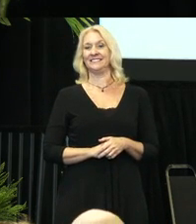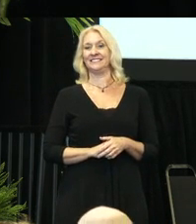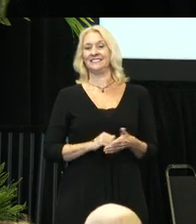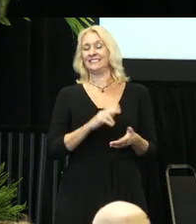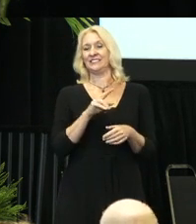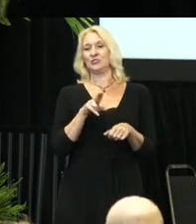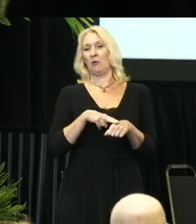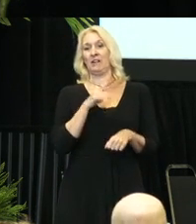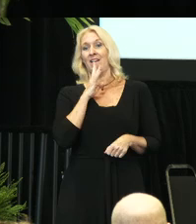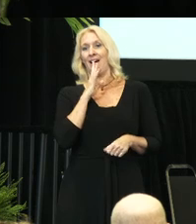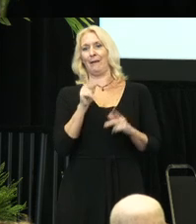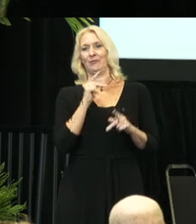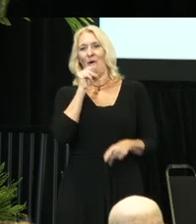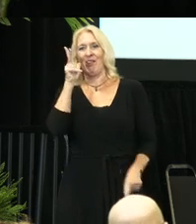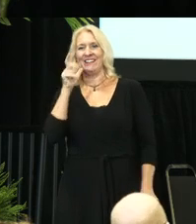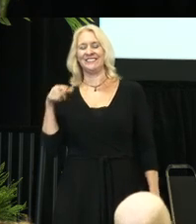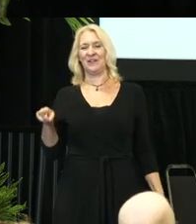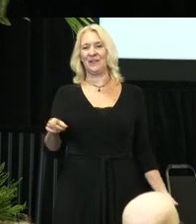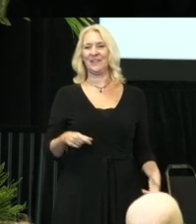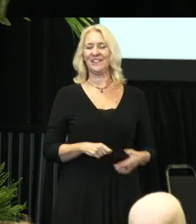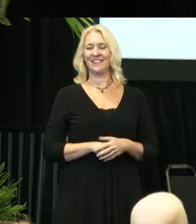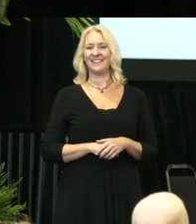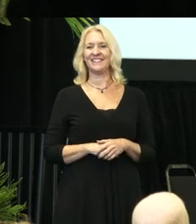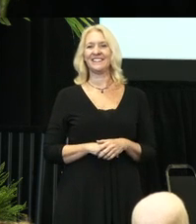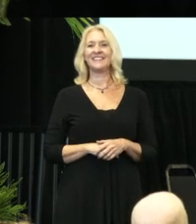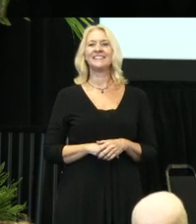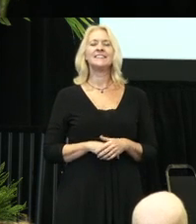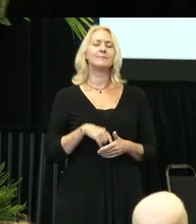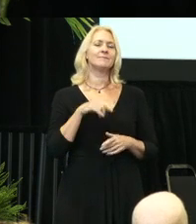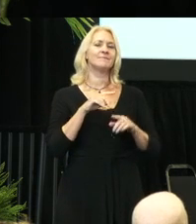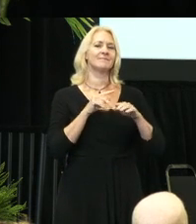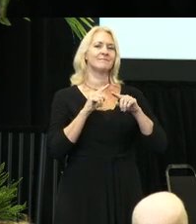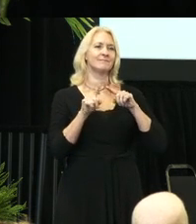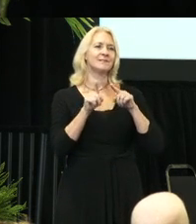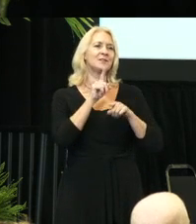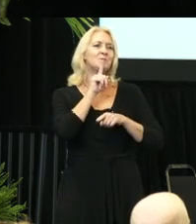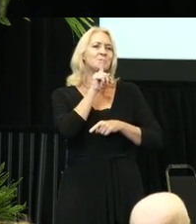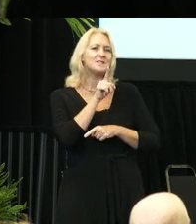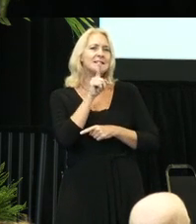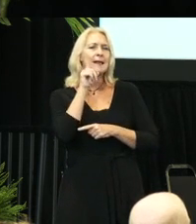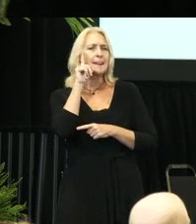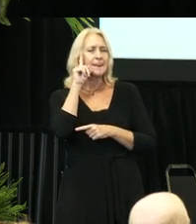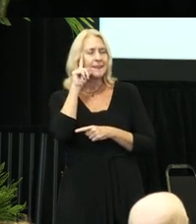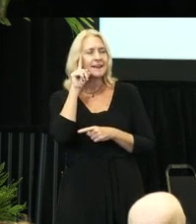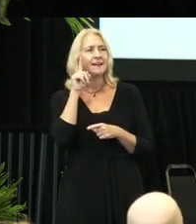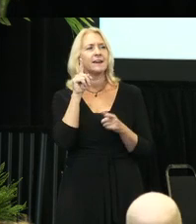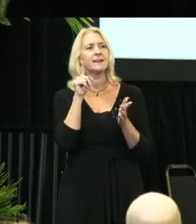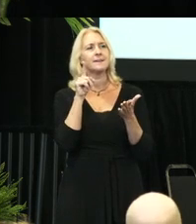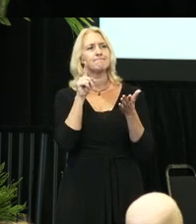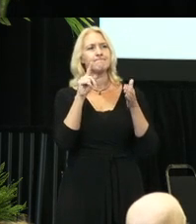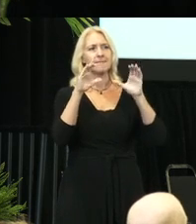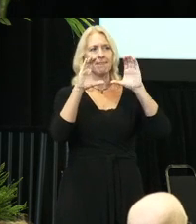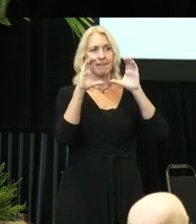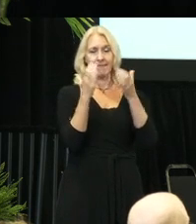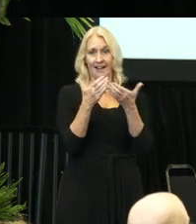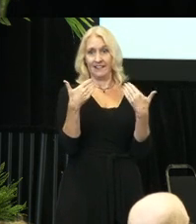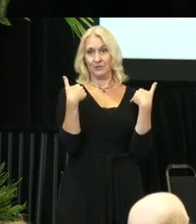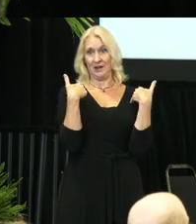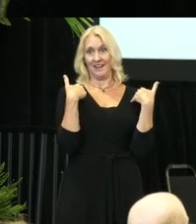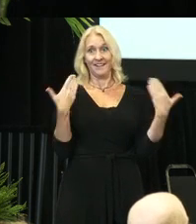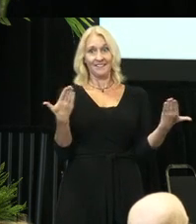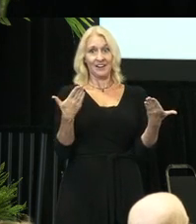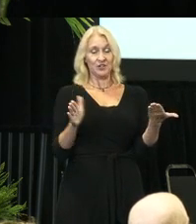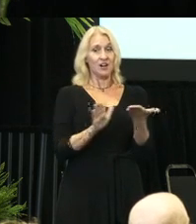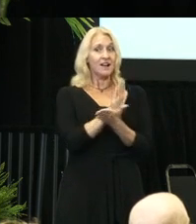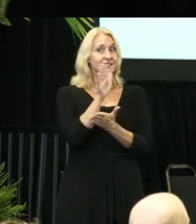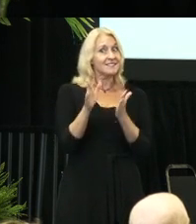And I really think there's something there. I really think many times the classrooms that we have here at this college